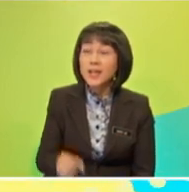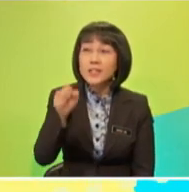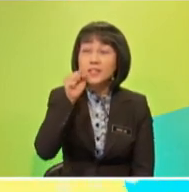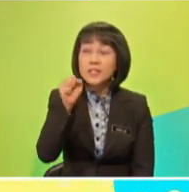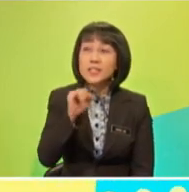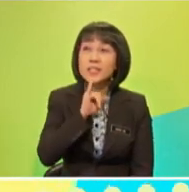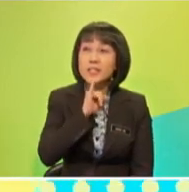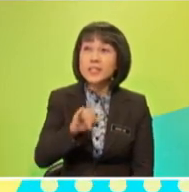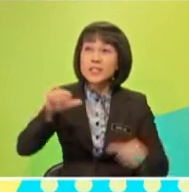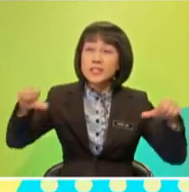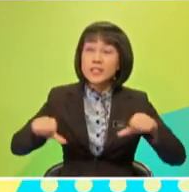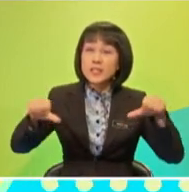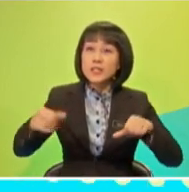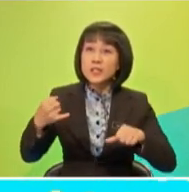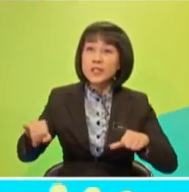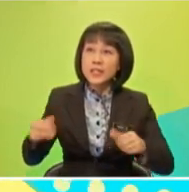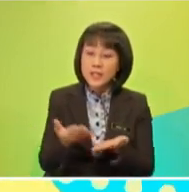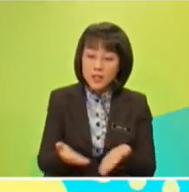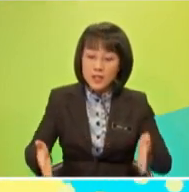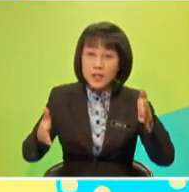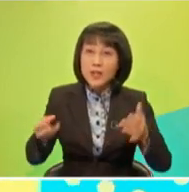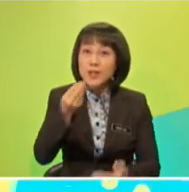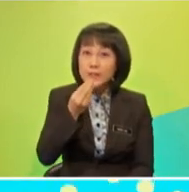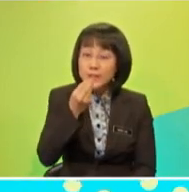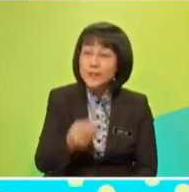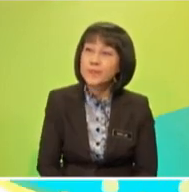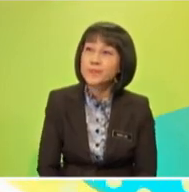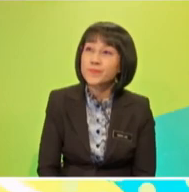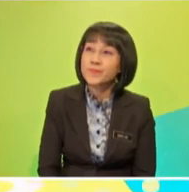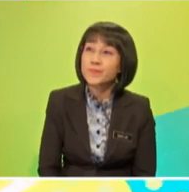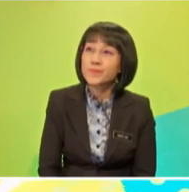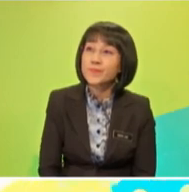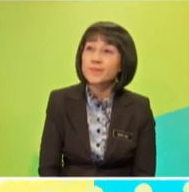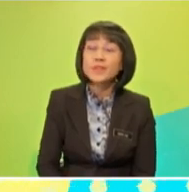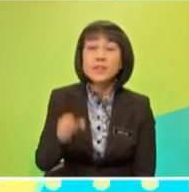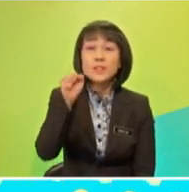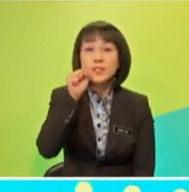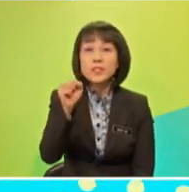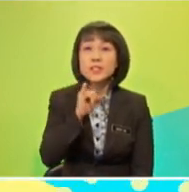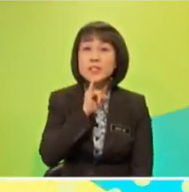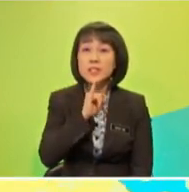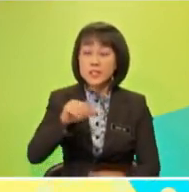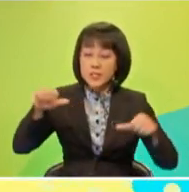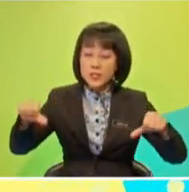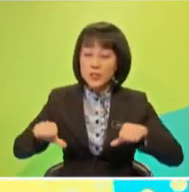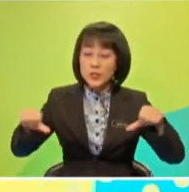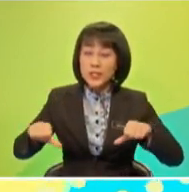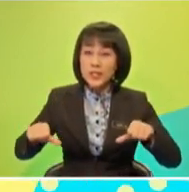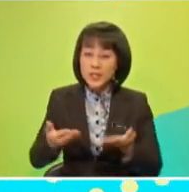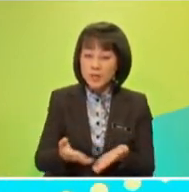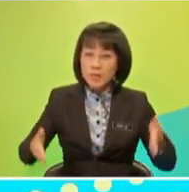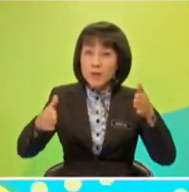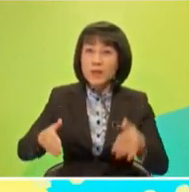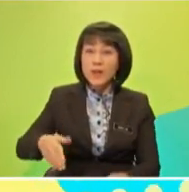She's cooking a pot of food. Okay, very good, Teshna Shri. She's cooking a pot of curry. Good try.